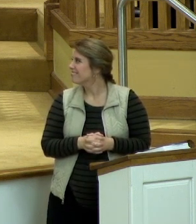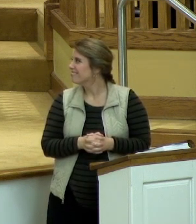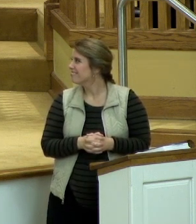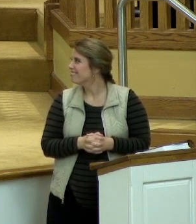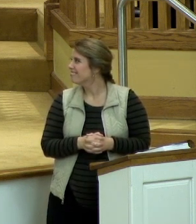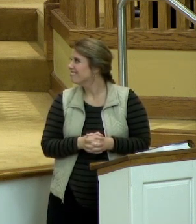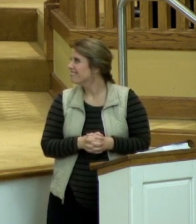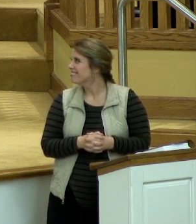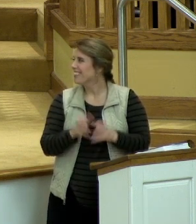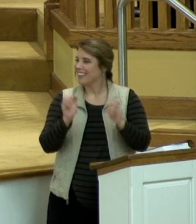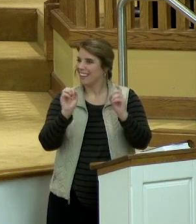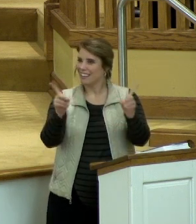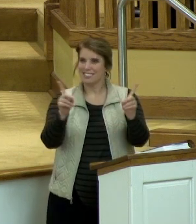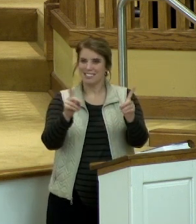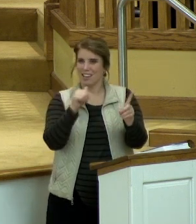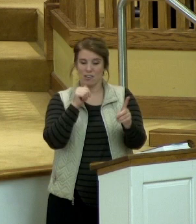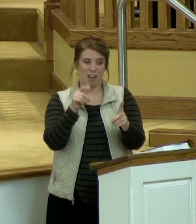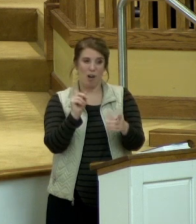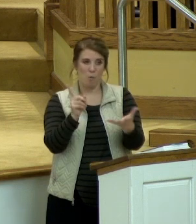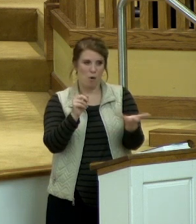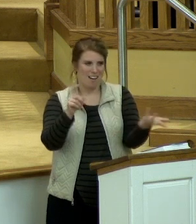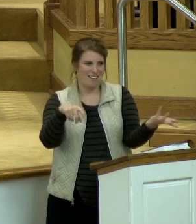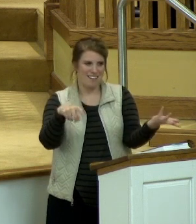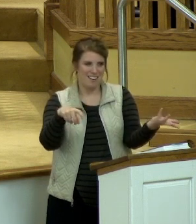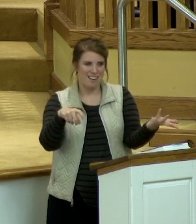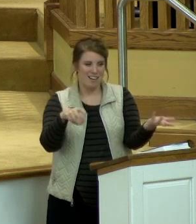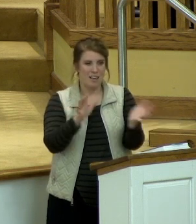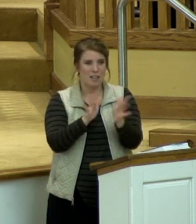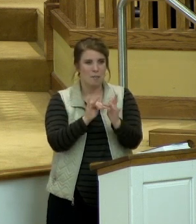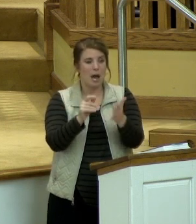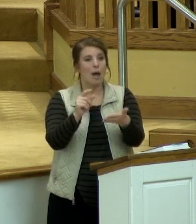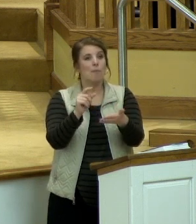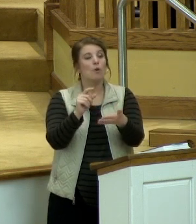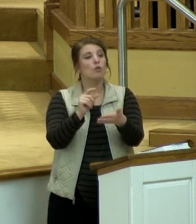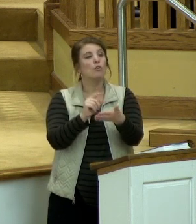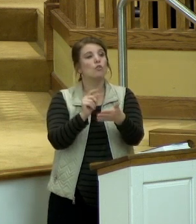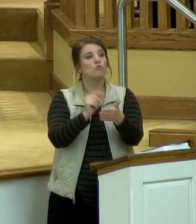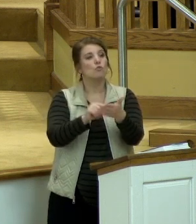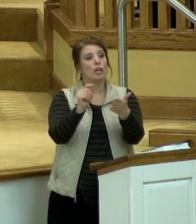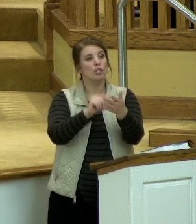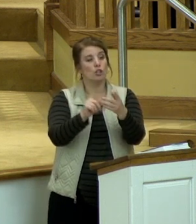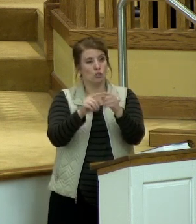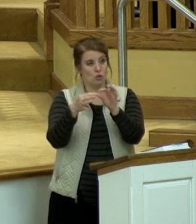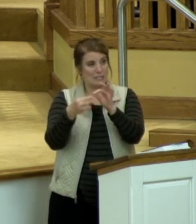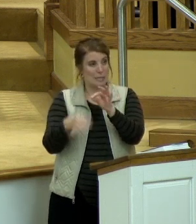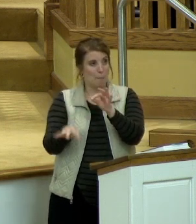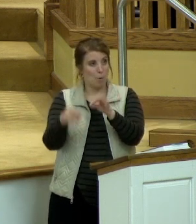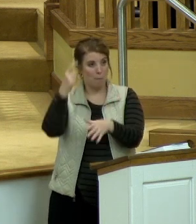So education isn't where we're at. That's why the Bible is written for the simple.